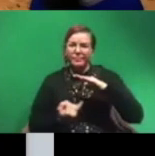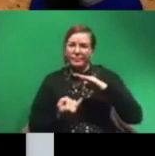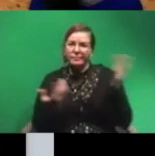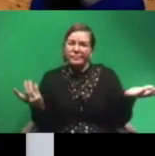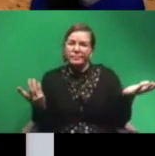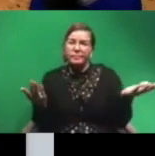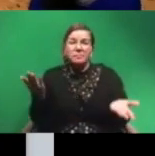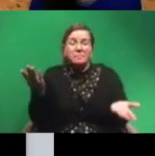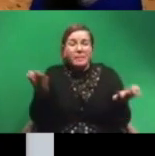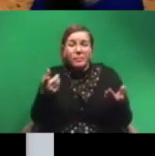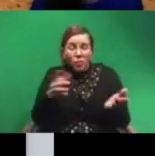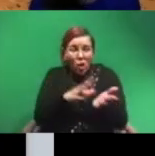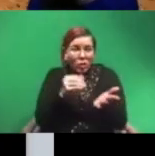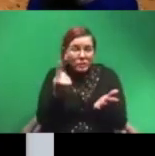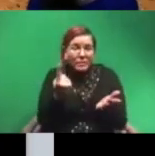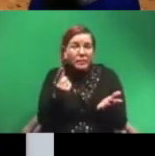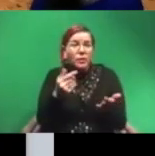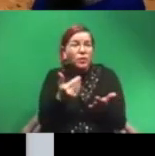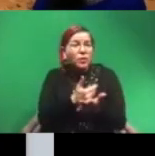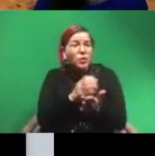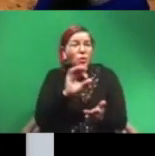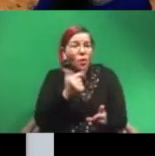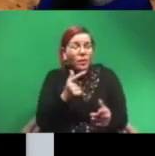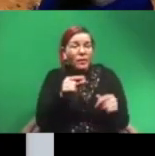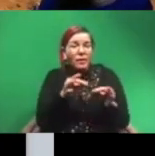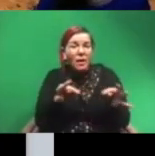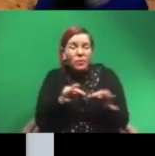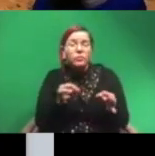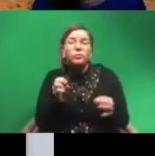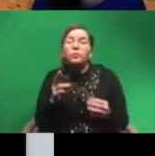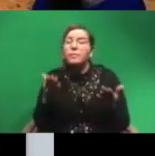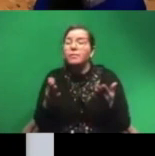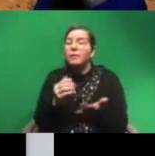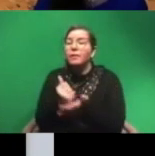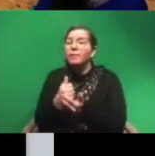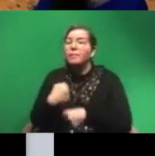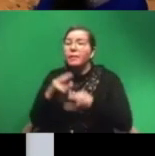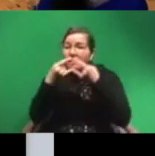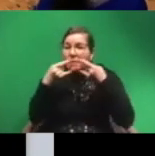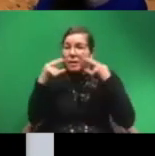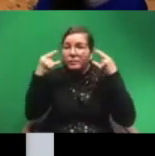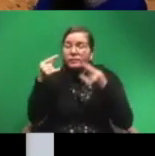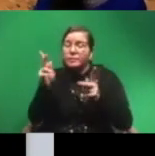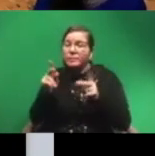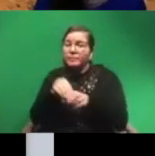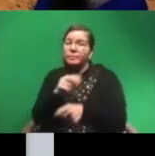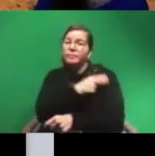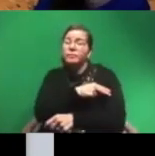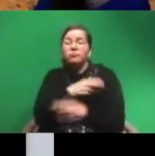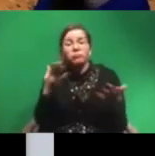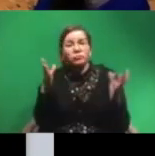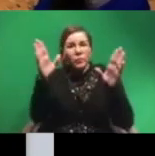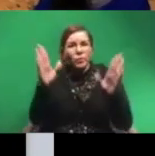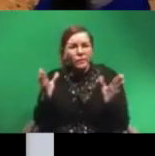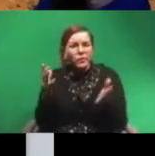Maybe you want to learn something like a new coding language, or maybe you want to help make masks for people in hospitals. Those are all really wonderful things